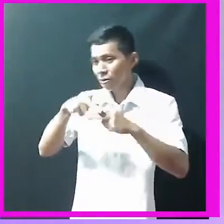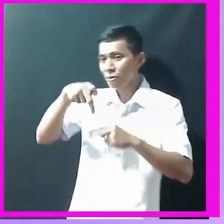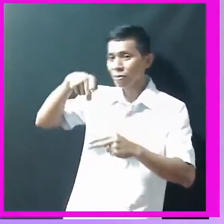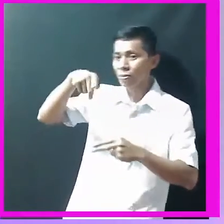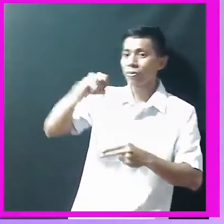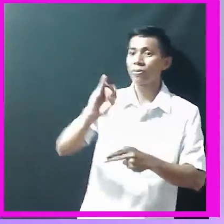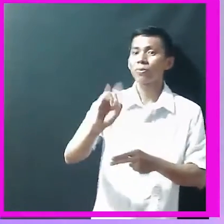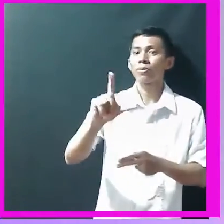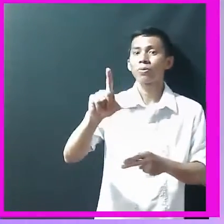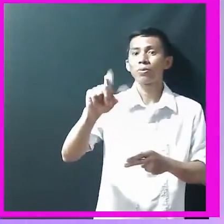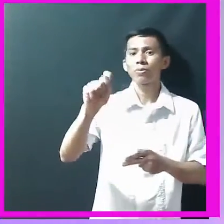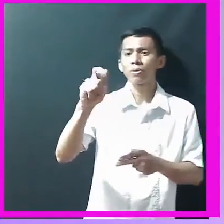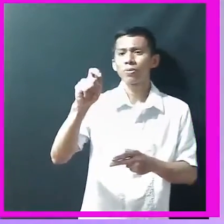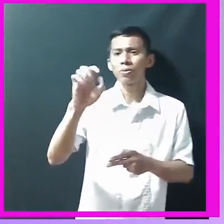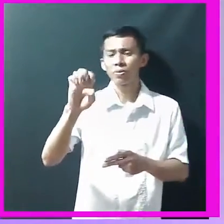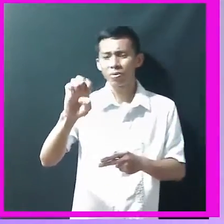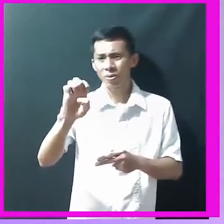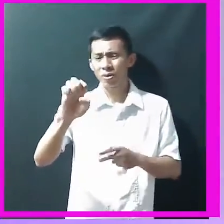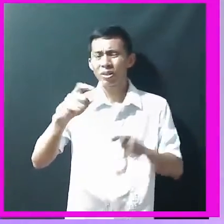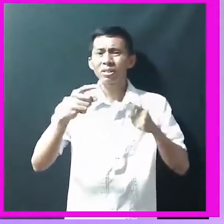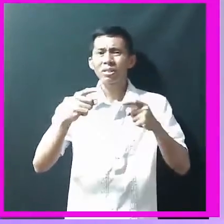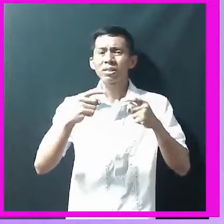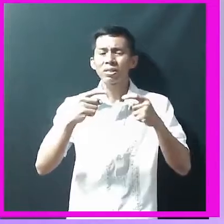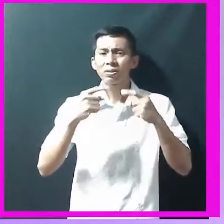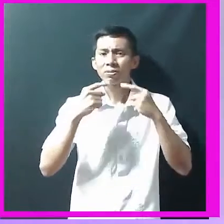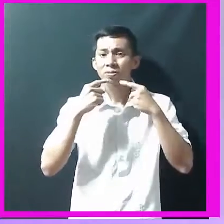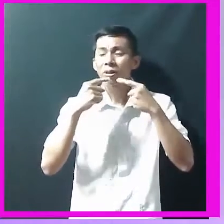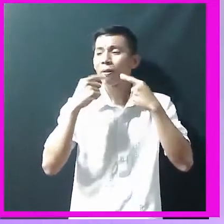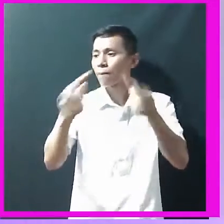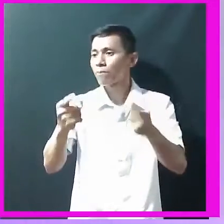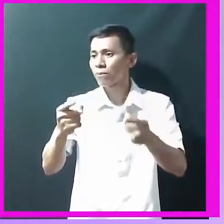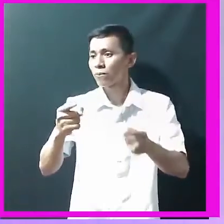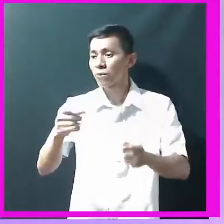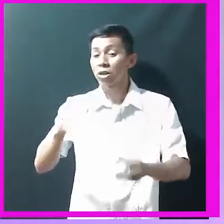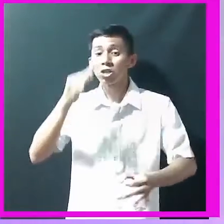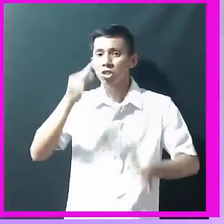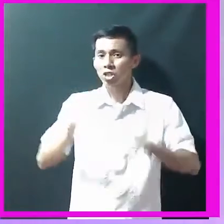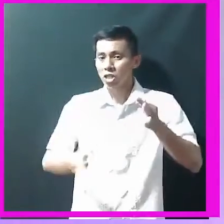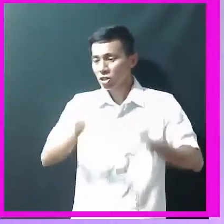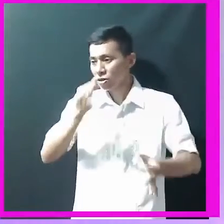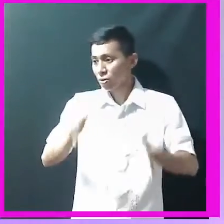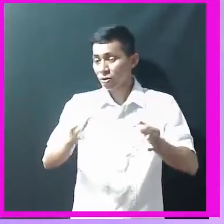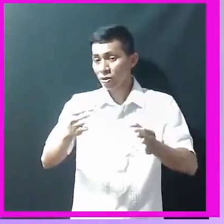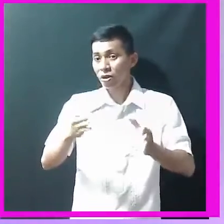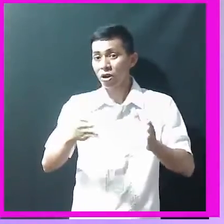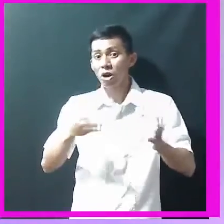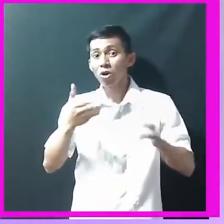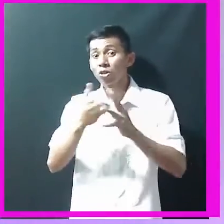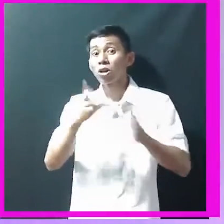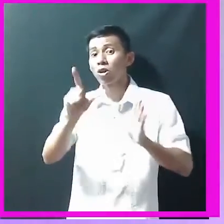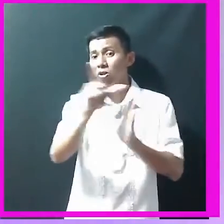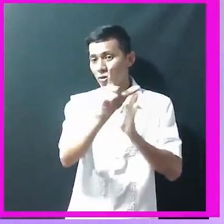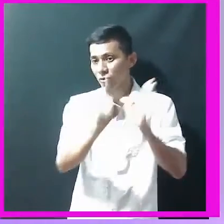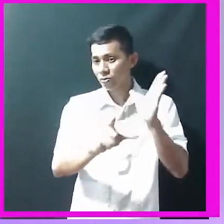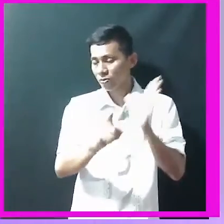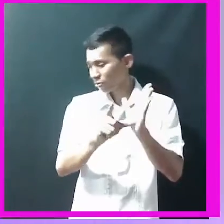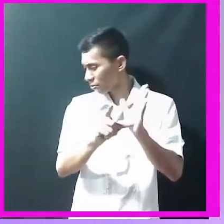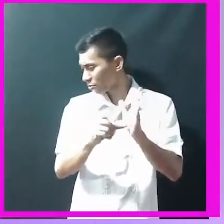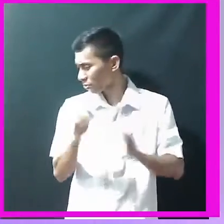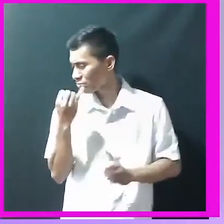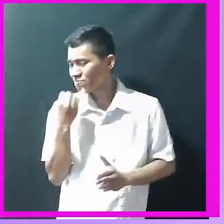them, "Take ye him and judge him according to your law." And the Jews therefore said unto